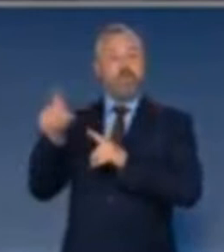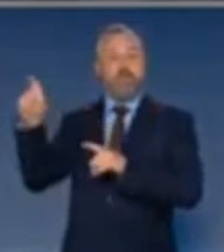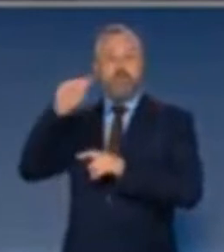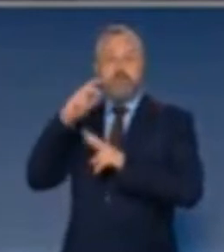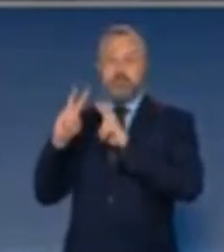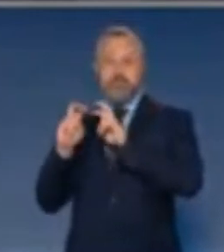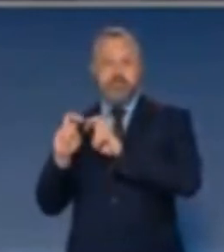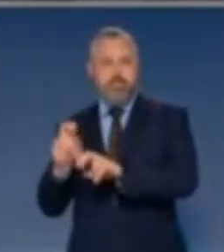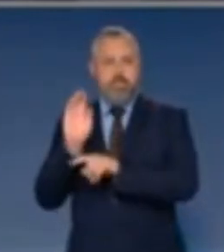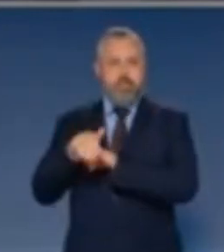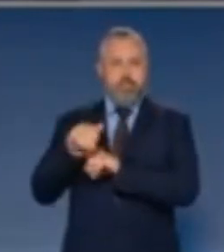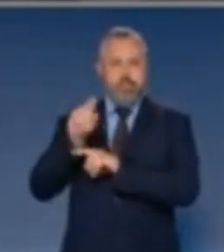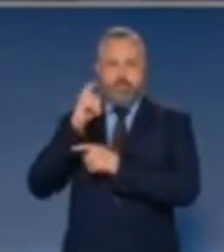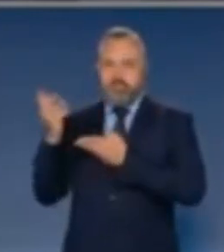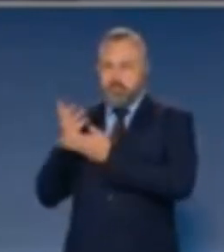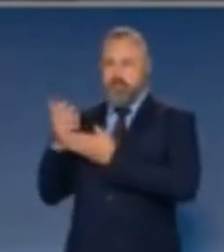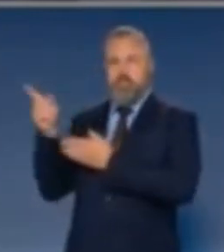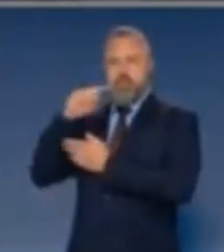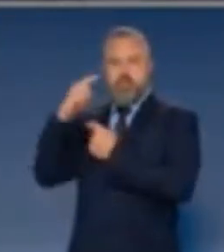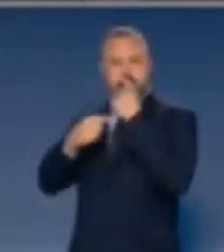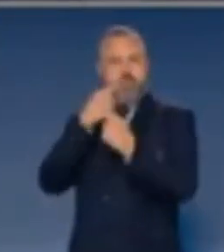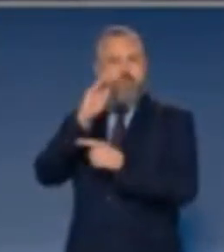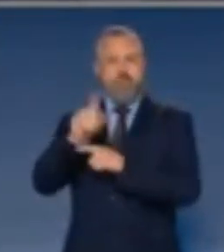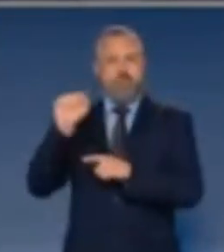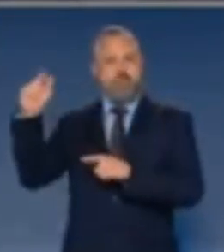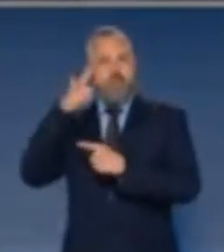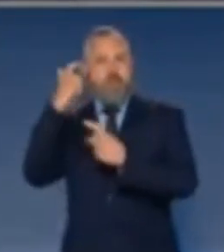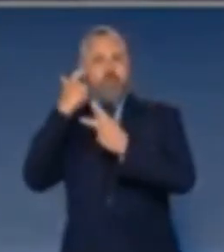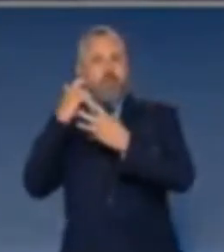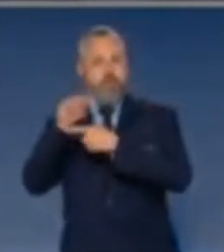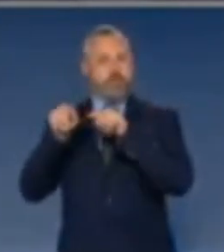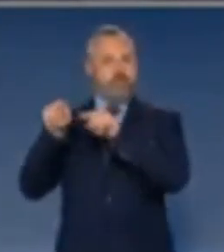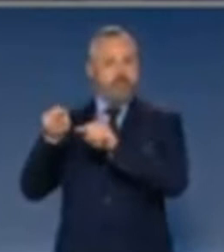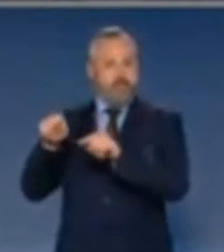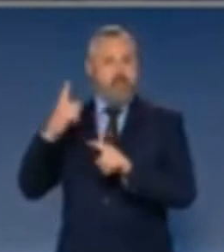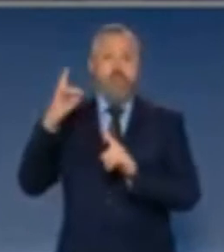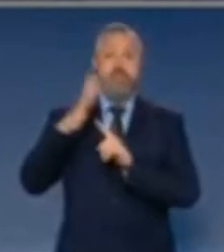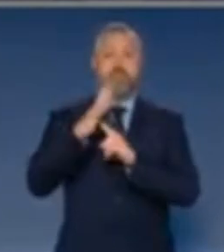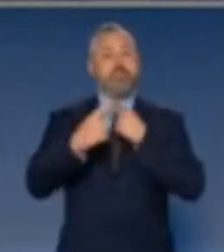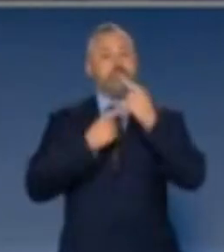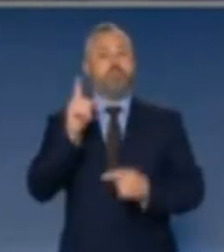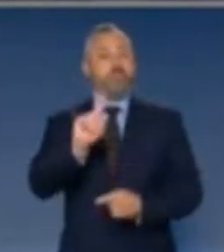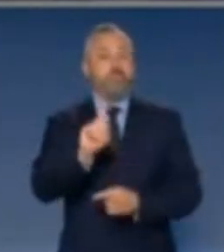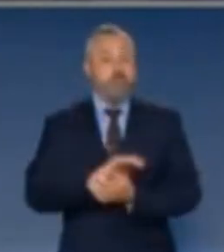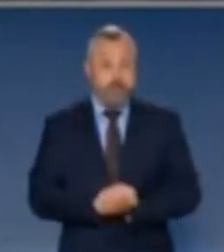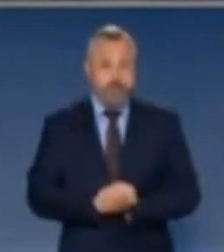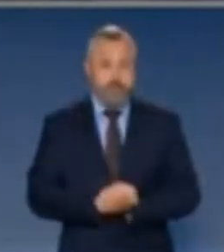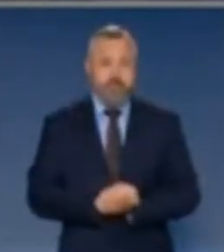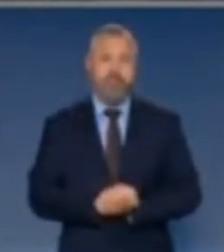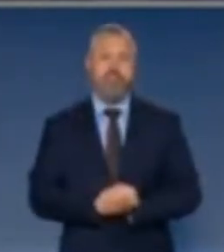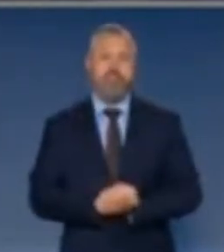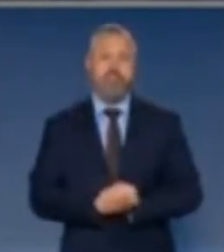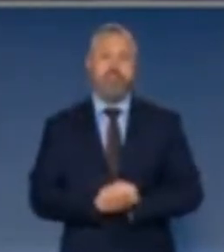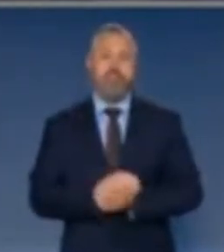his findings. But in particular, the bottom line here is that the doctor